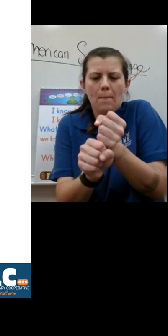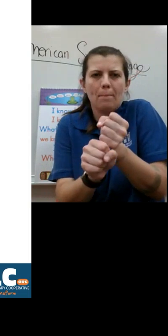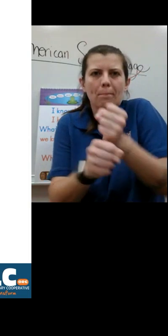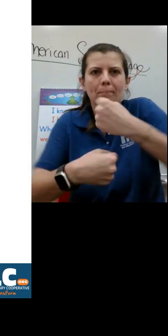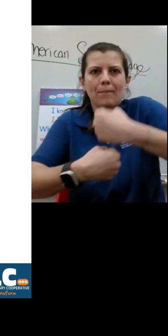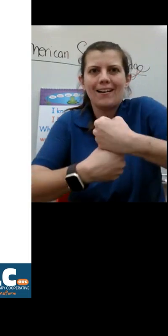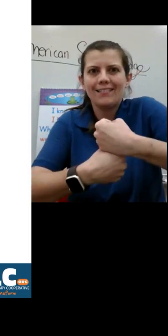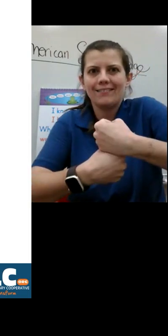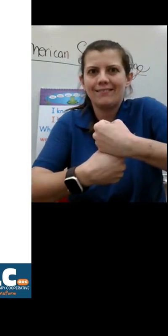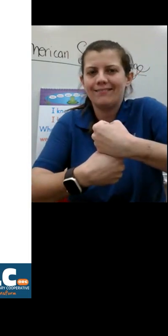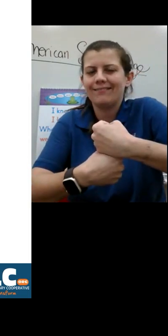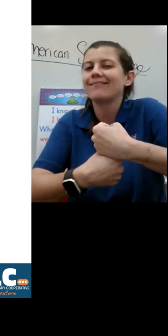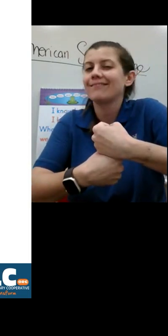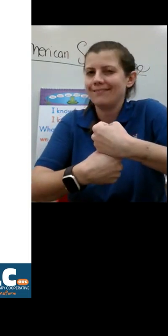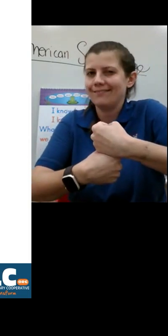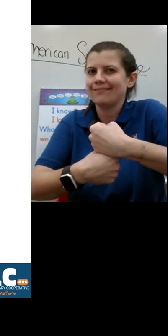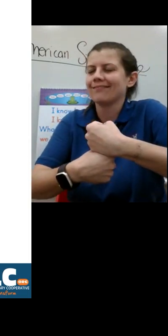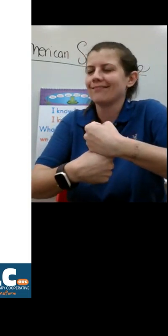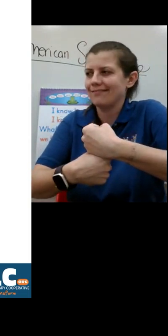M-A-K-E.